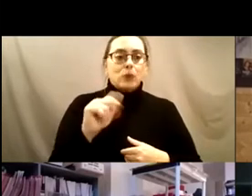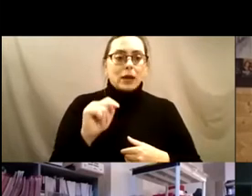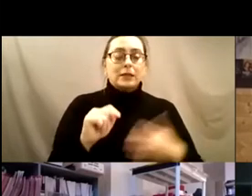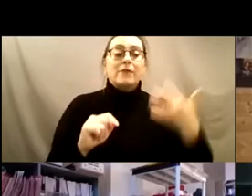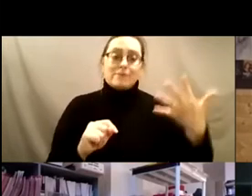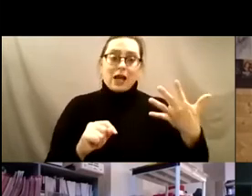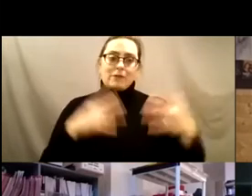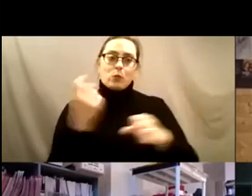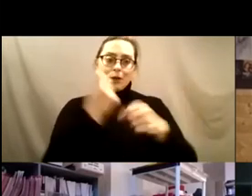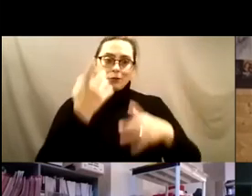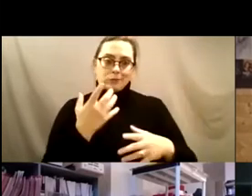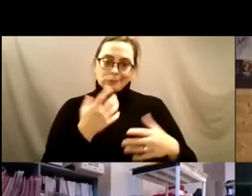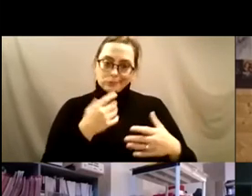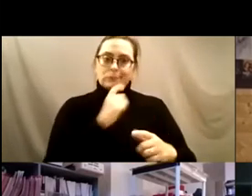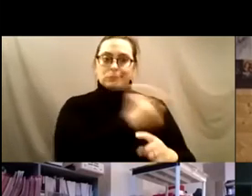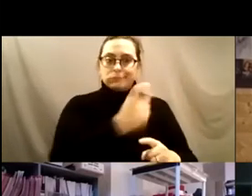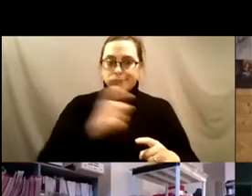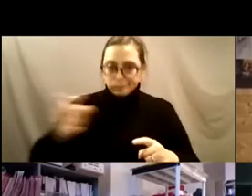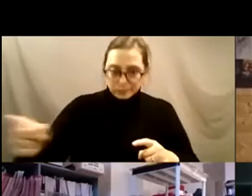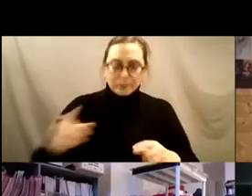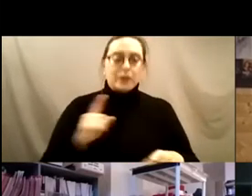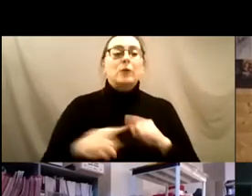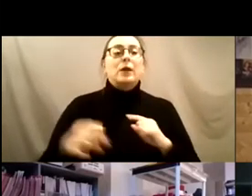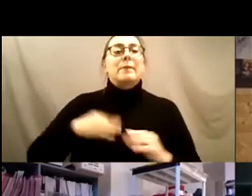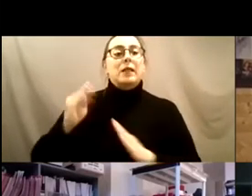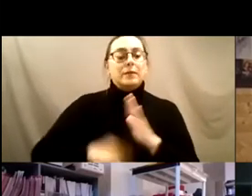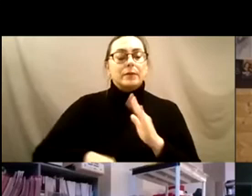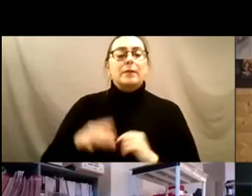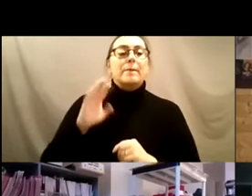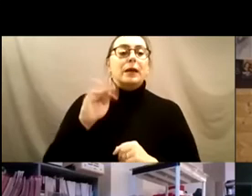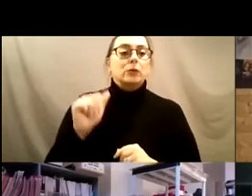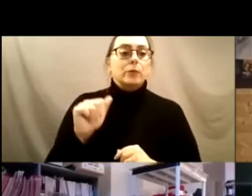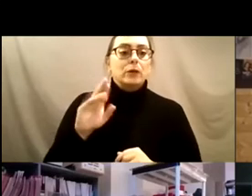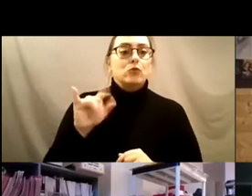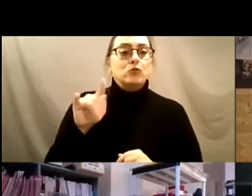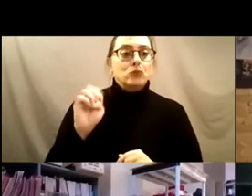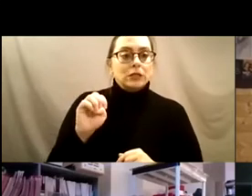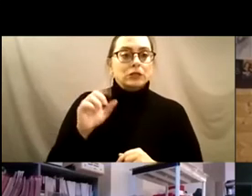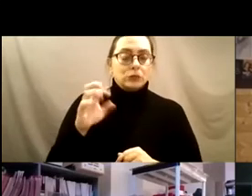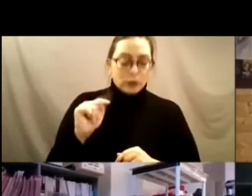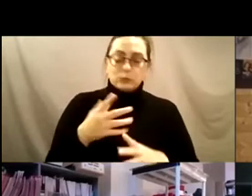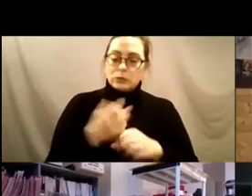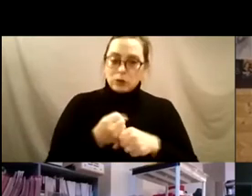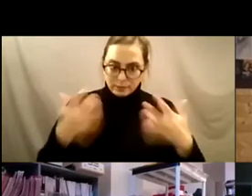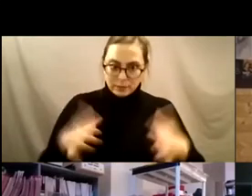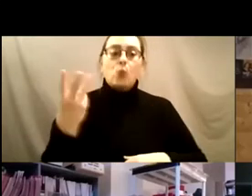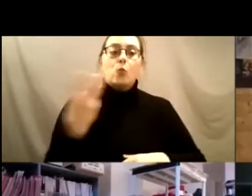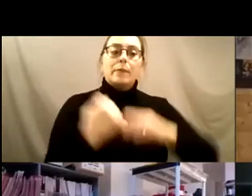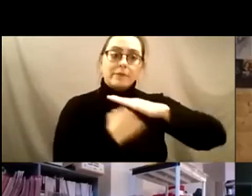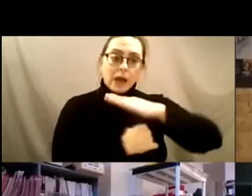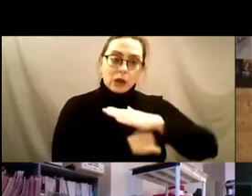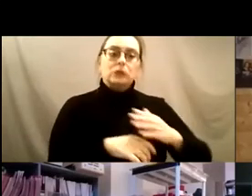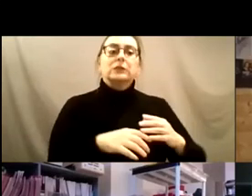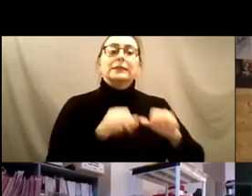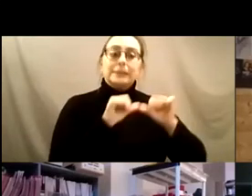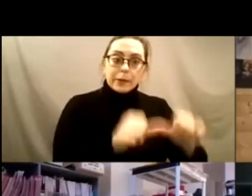were chosen. We also applied for the Manitoba Bridge Grant, which we received, the Winnipeg Foundation Stabilization Grant,